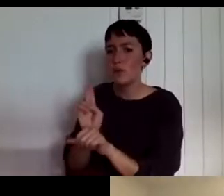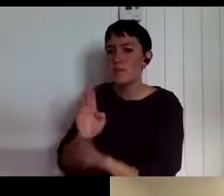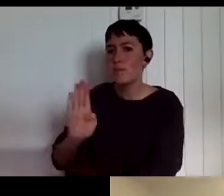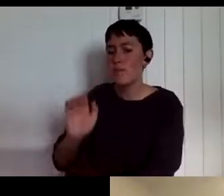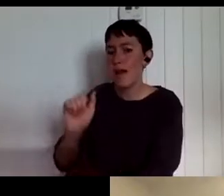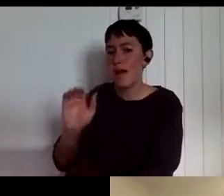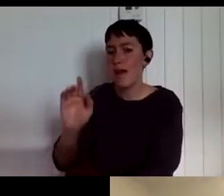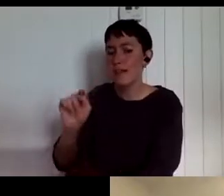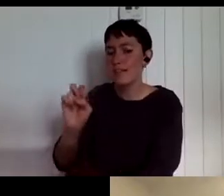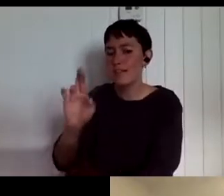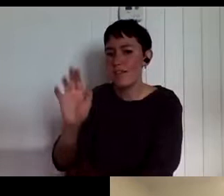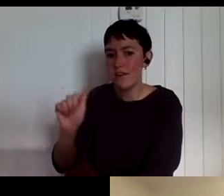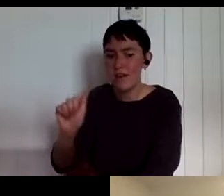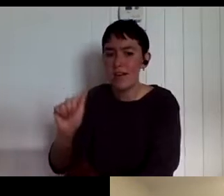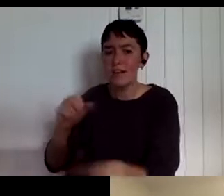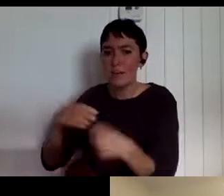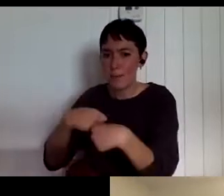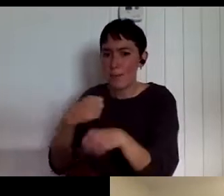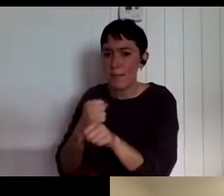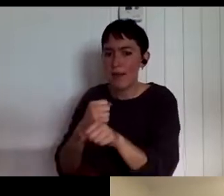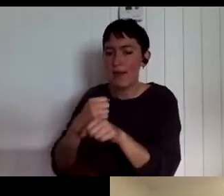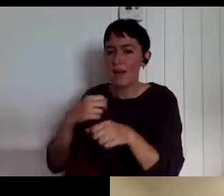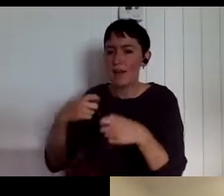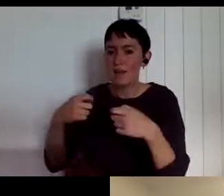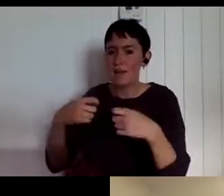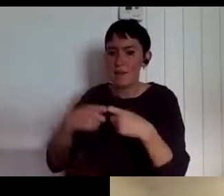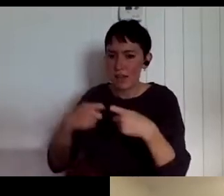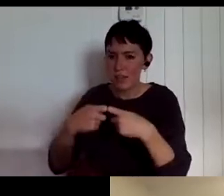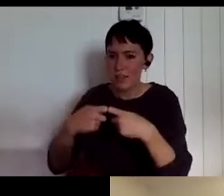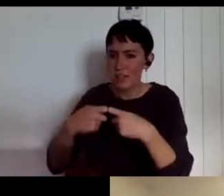They're called microbial fuel cells. And I actually saw a talk on this.